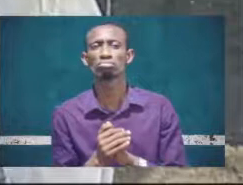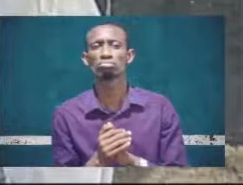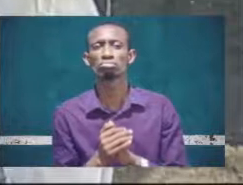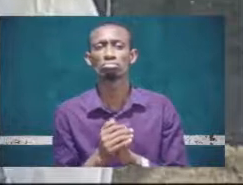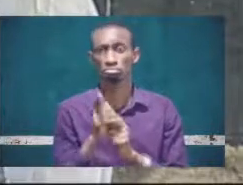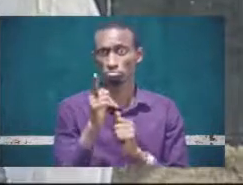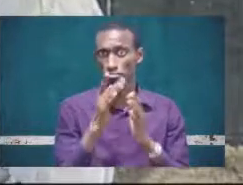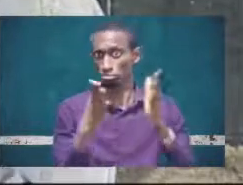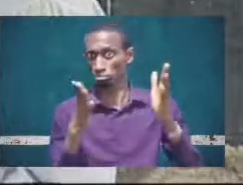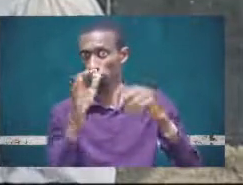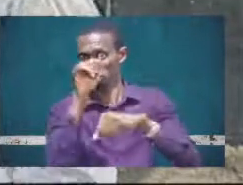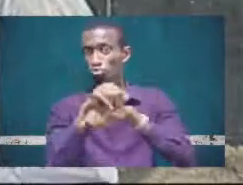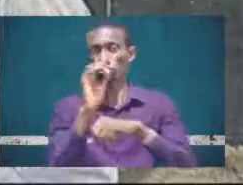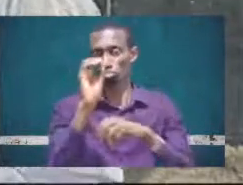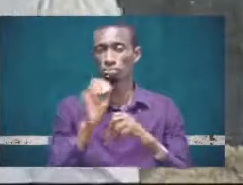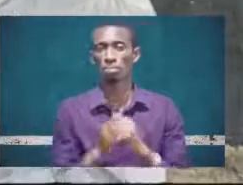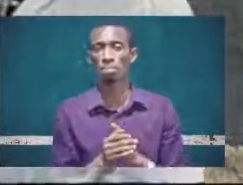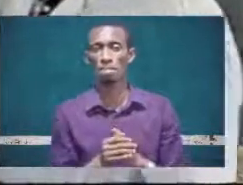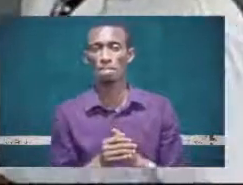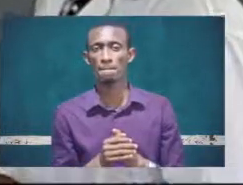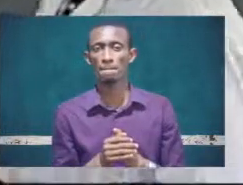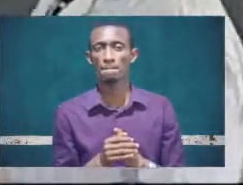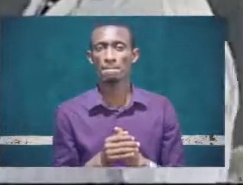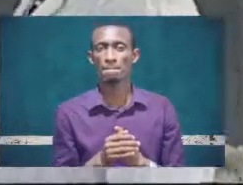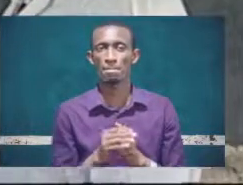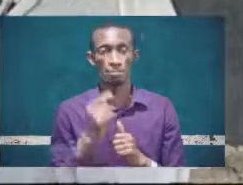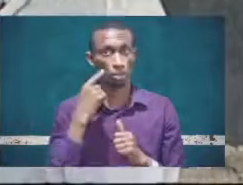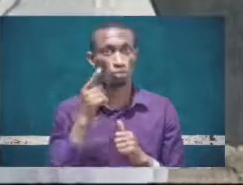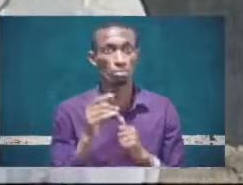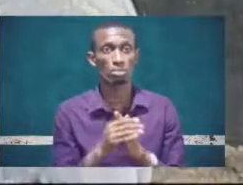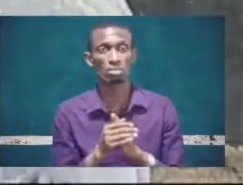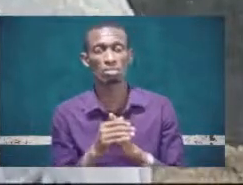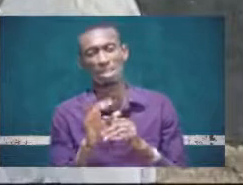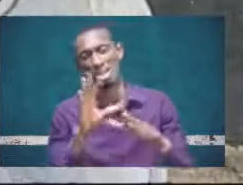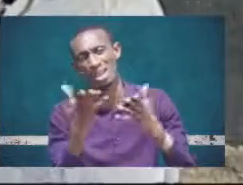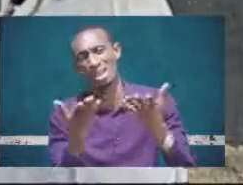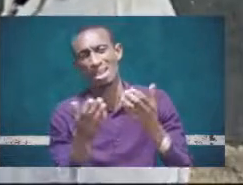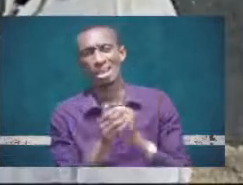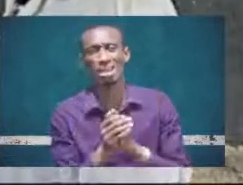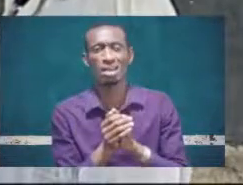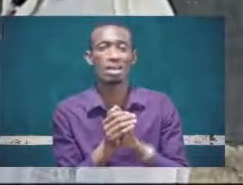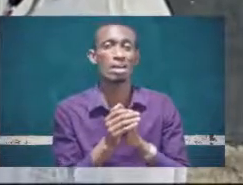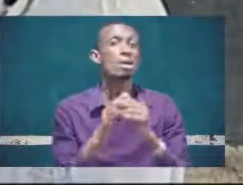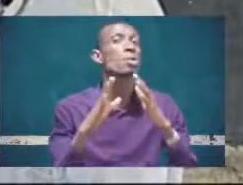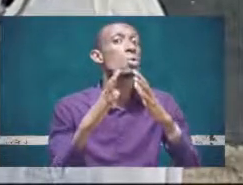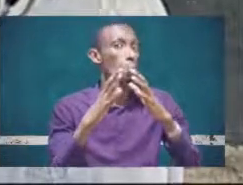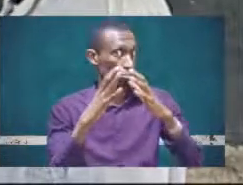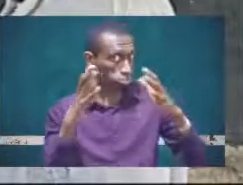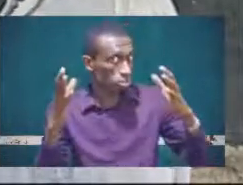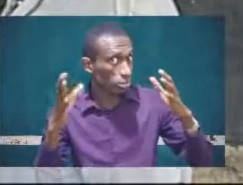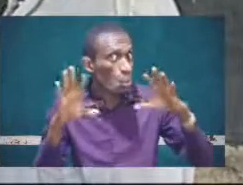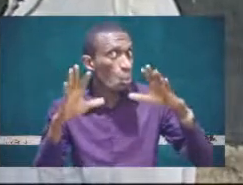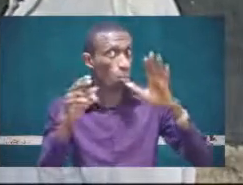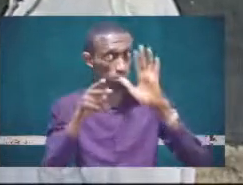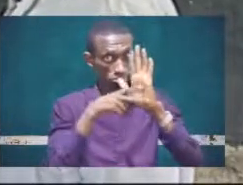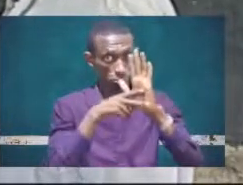which is greater than 0. Of course, we shall see the other case where the inequality is greater than or equal to 0,